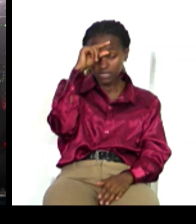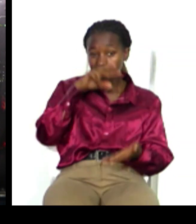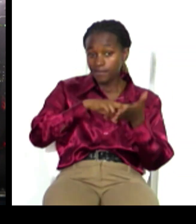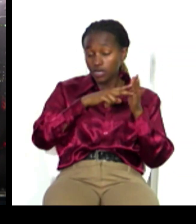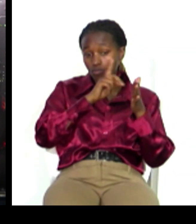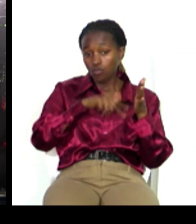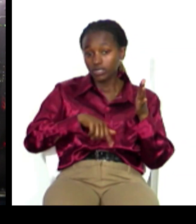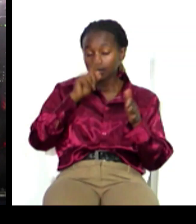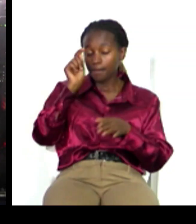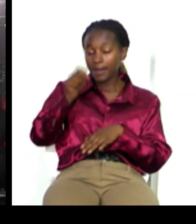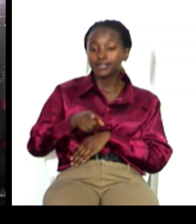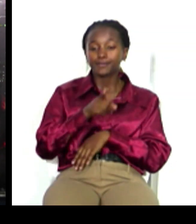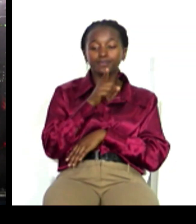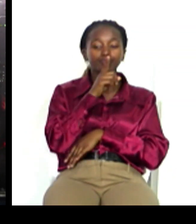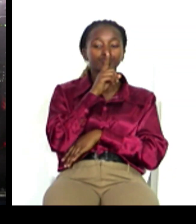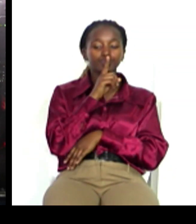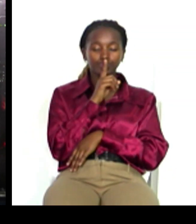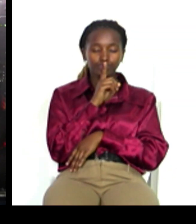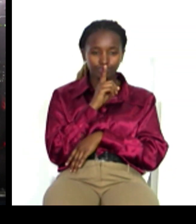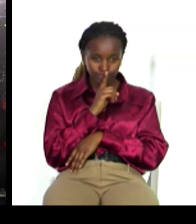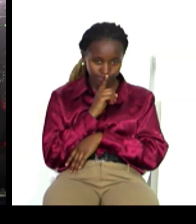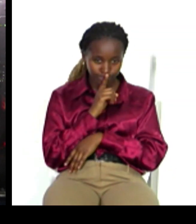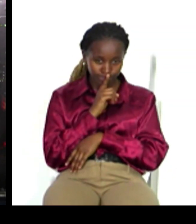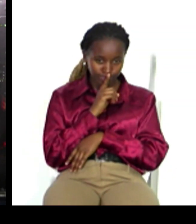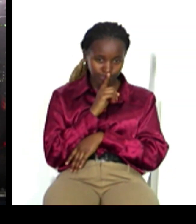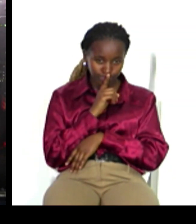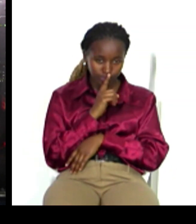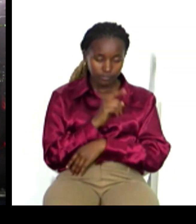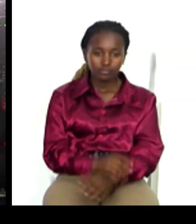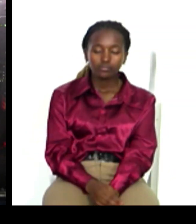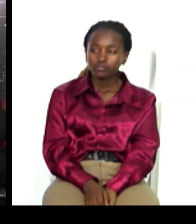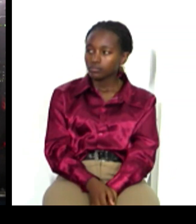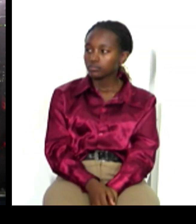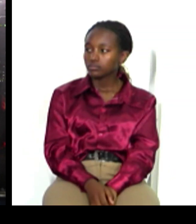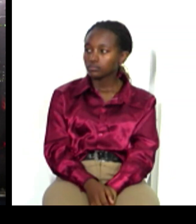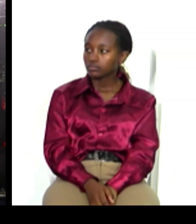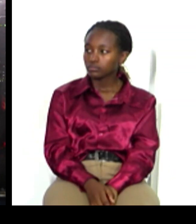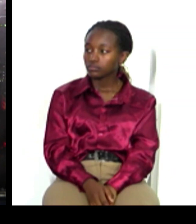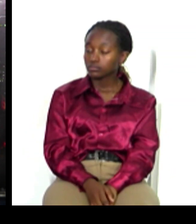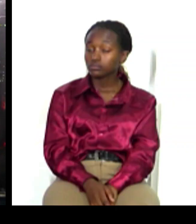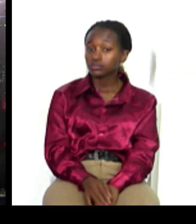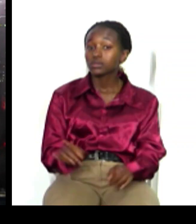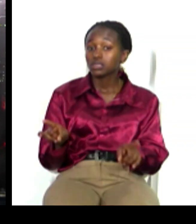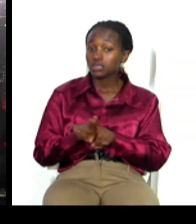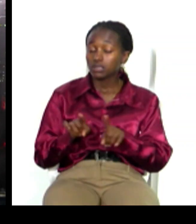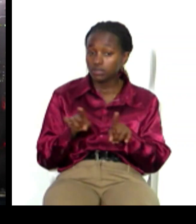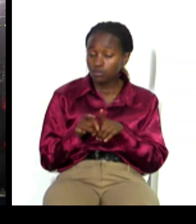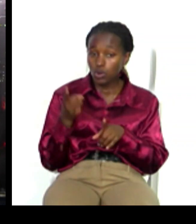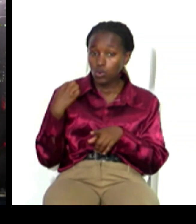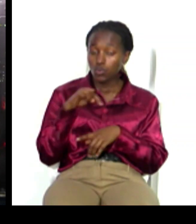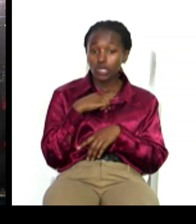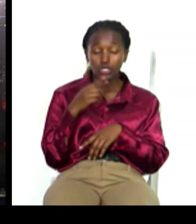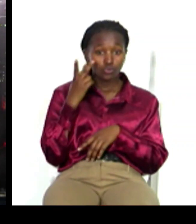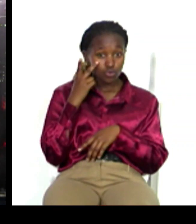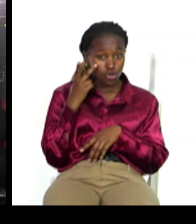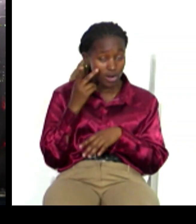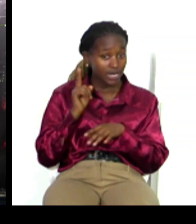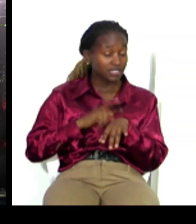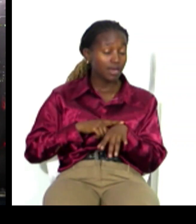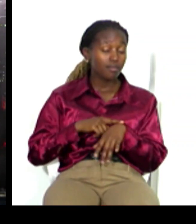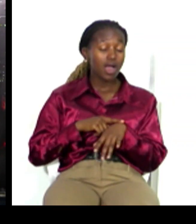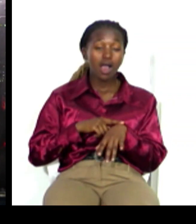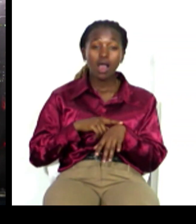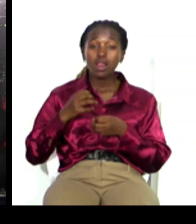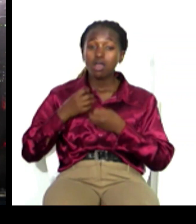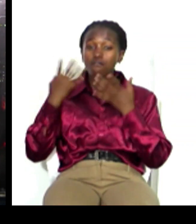cannot piga mkono yenye inamlisha. He fears. Even Junet Mohammed juzi alikuja akaconfess akiwa pale Kisumu. Akuja